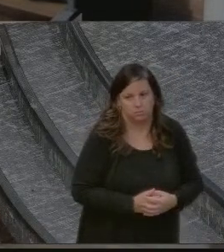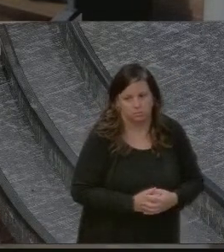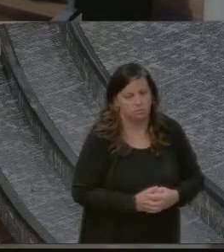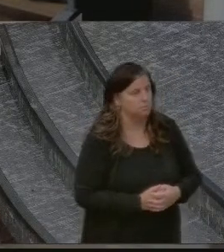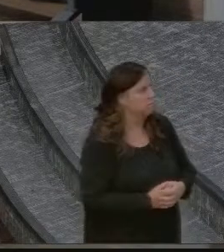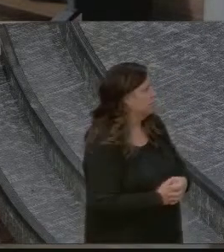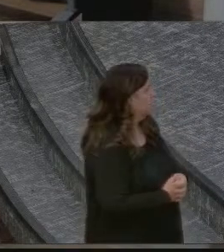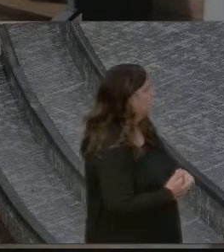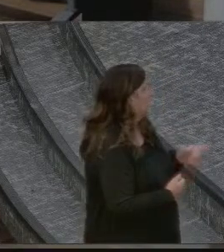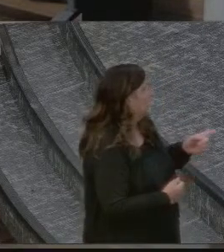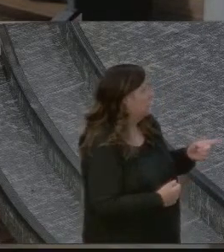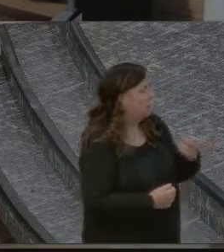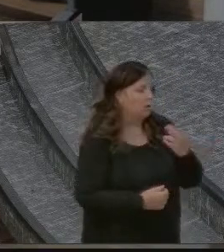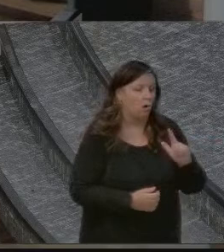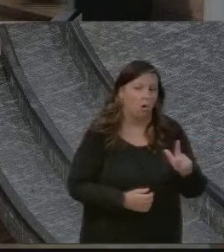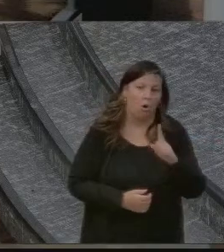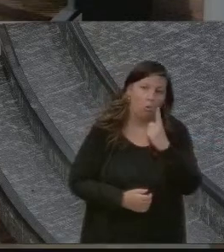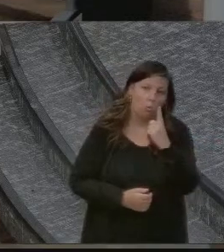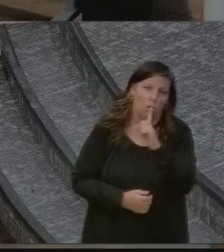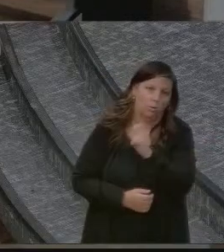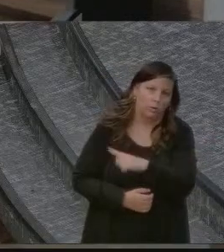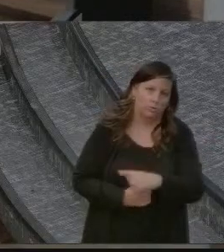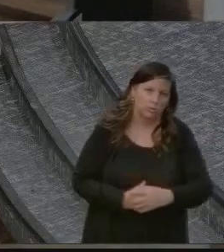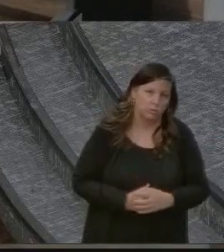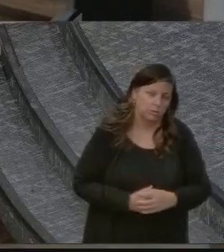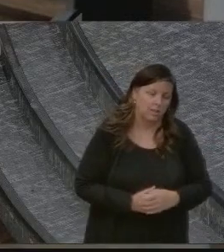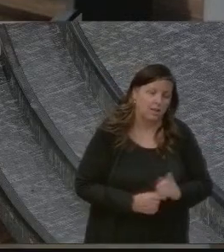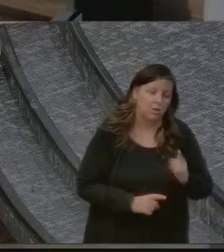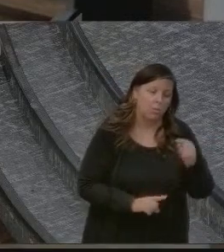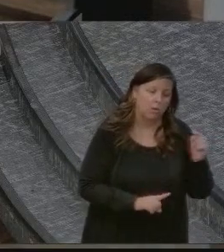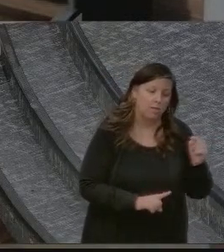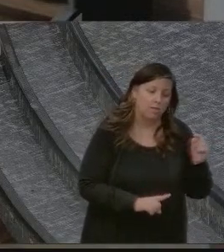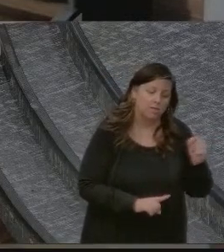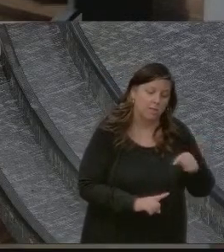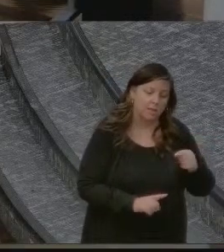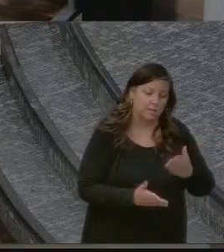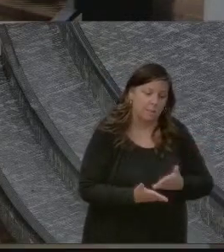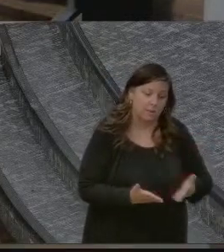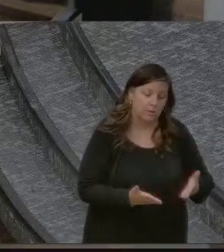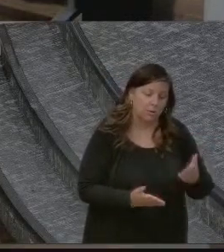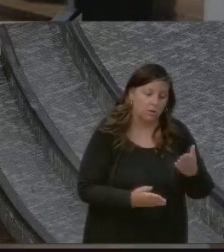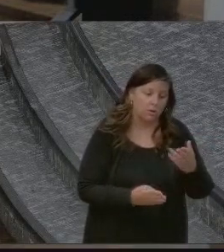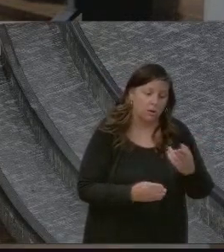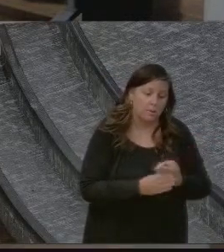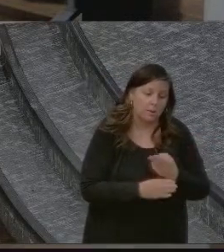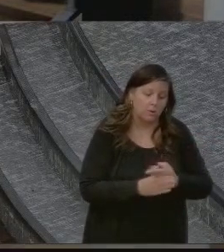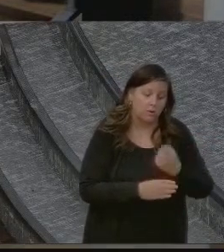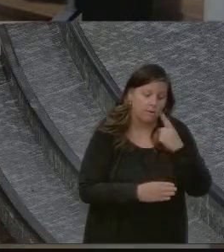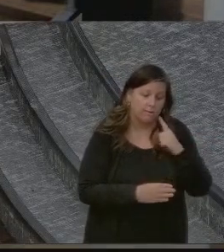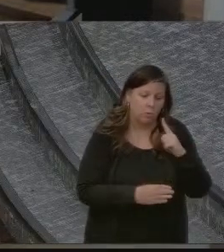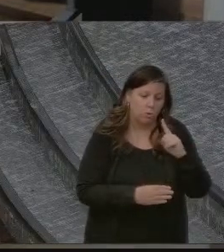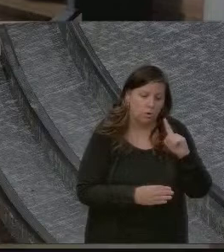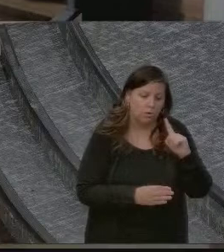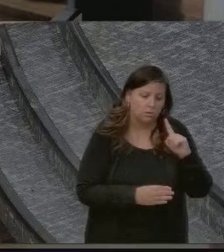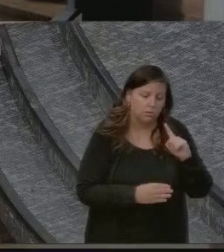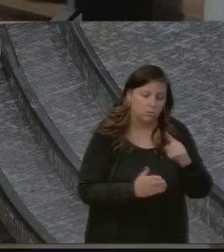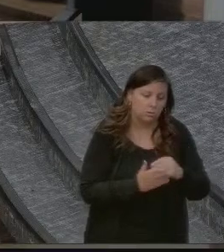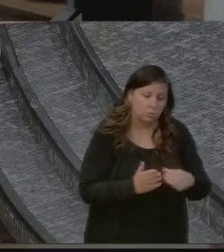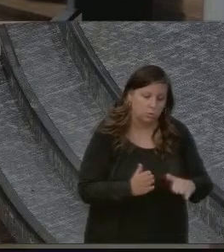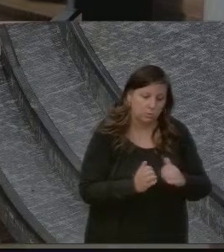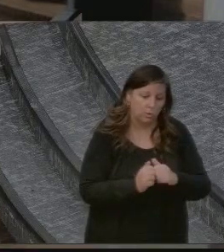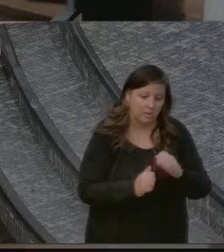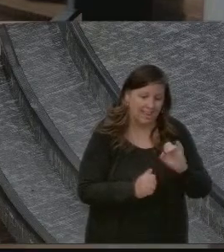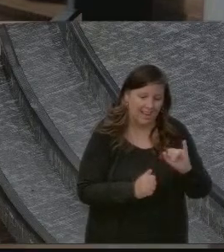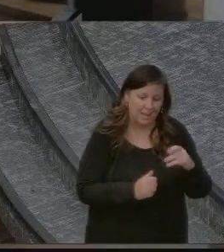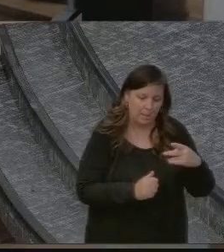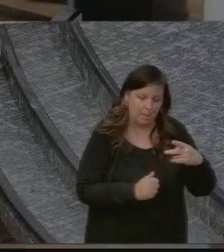Just one question. Will this material be used for students that only have IEPs or students